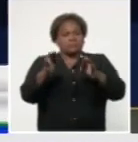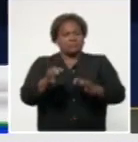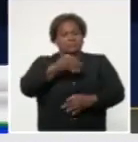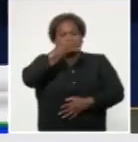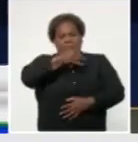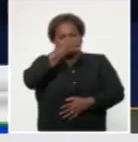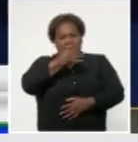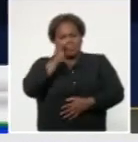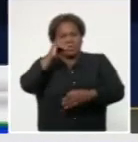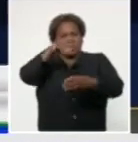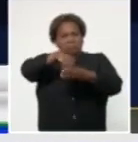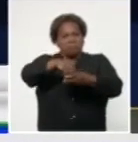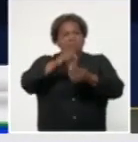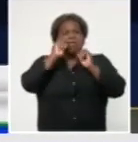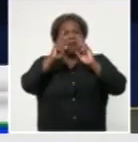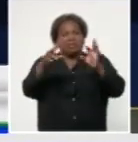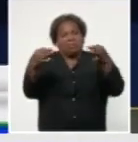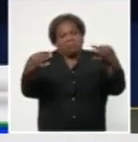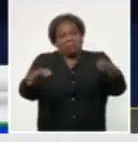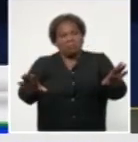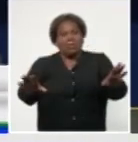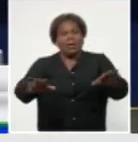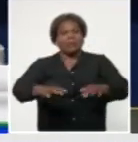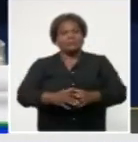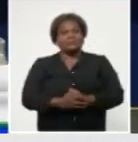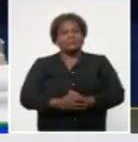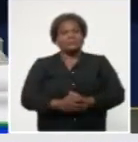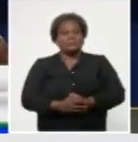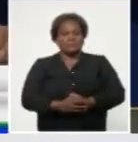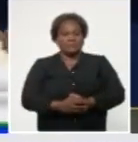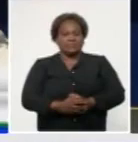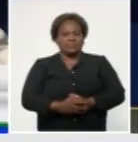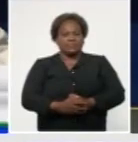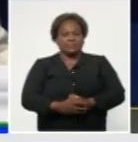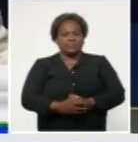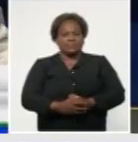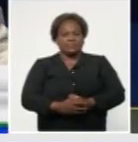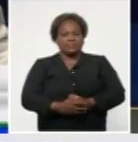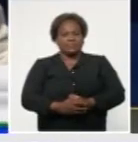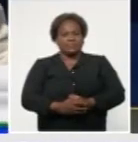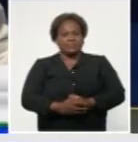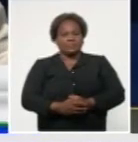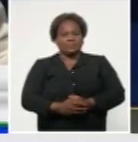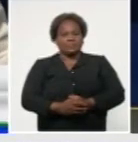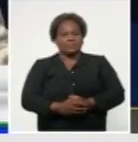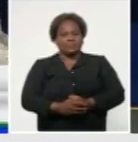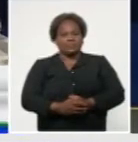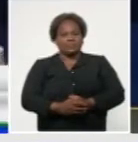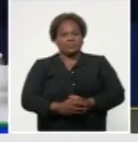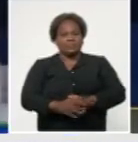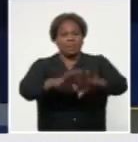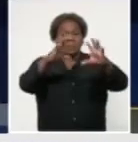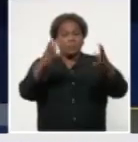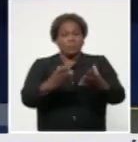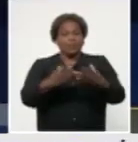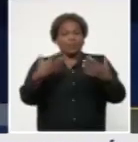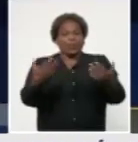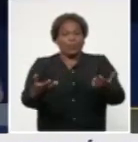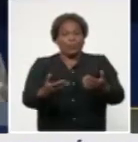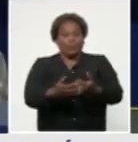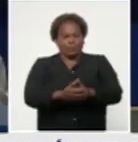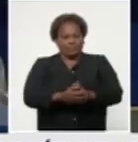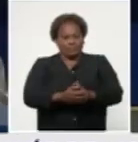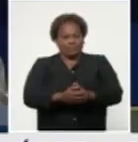who had started to de-escalate and start the recovery phase, they have been forced to retake